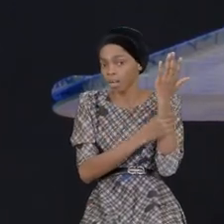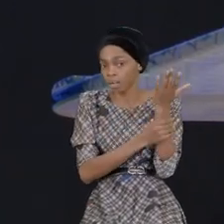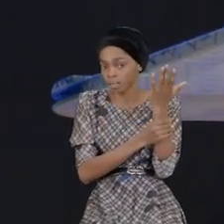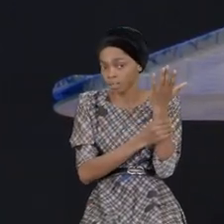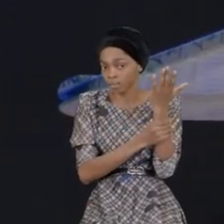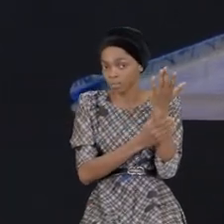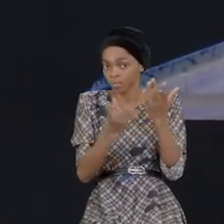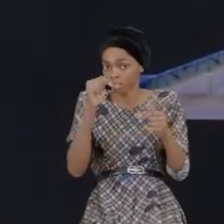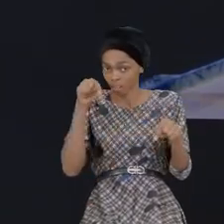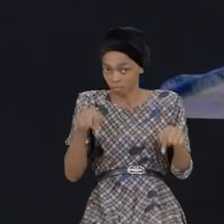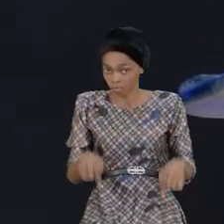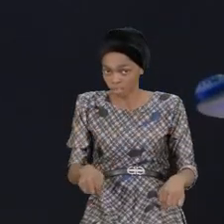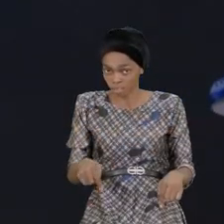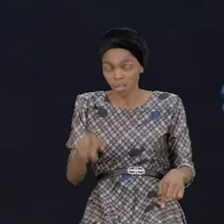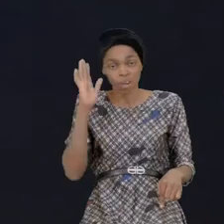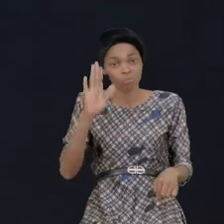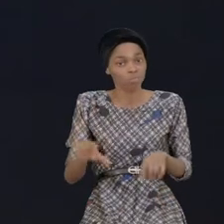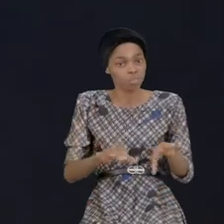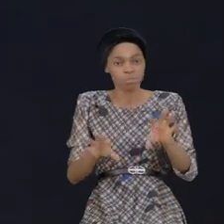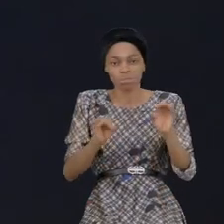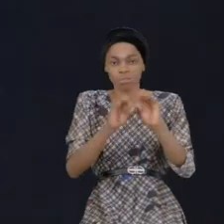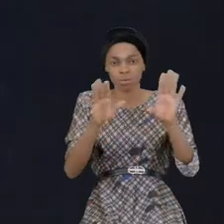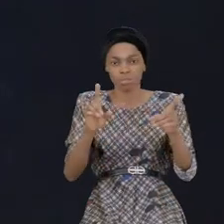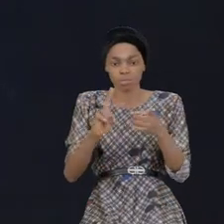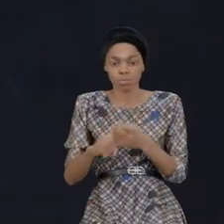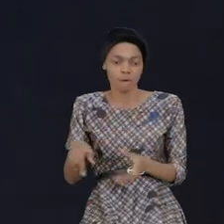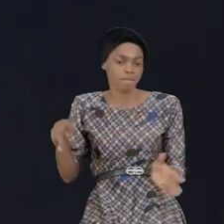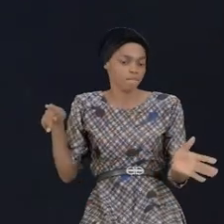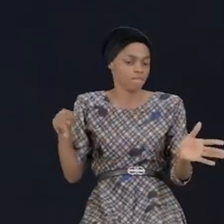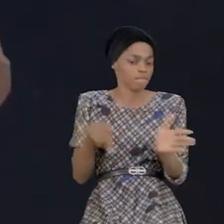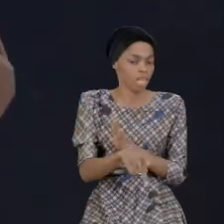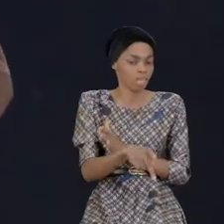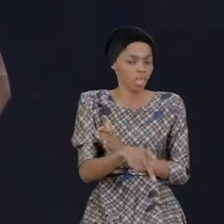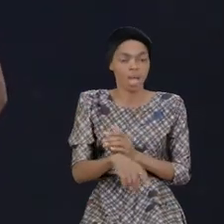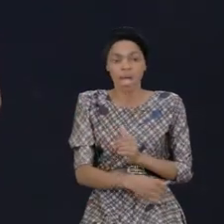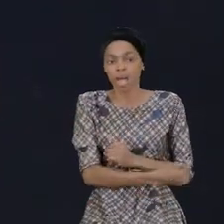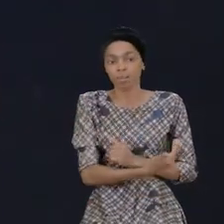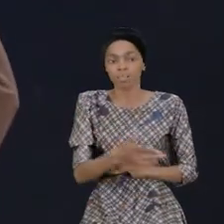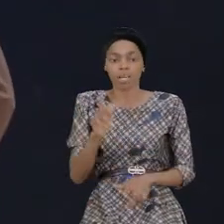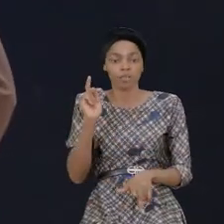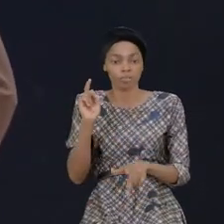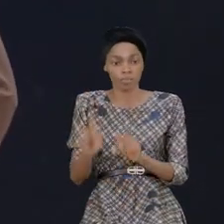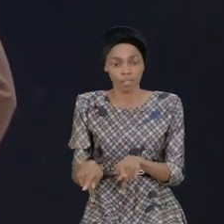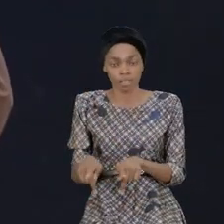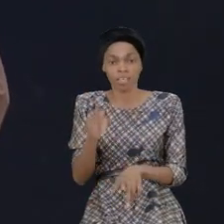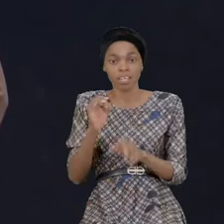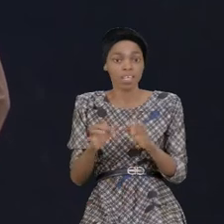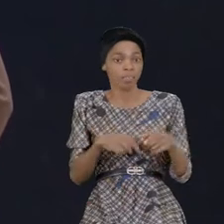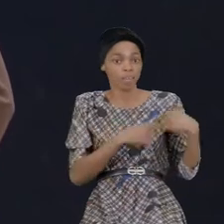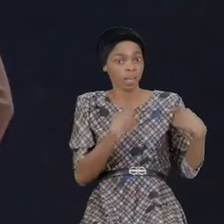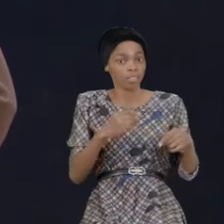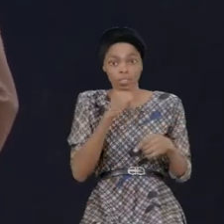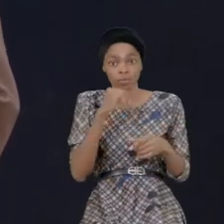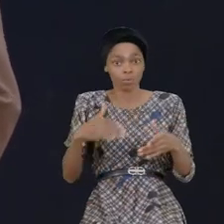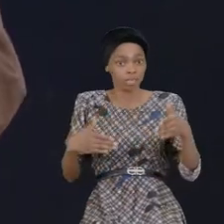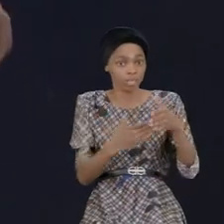The feet will do nothing to kick another fellow if the heart did not give directives